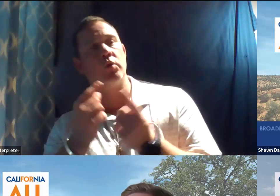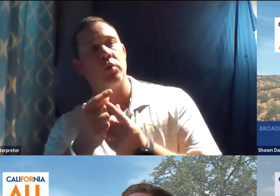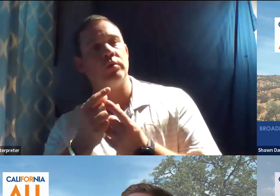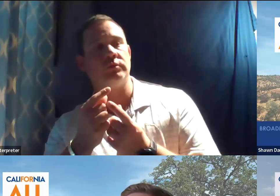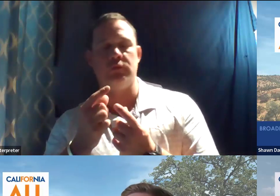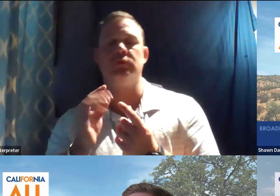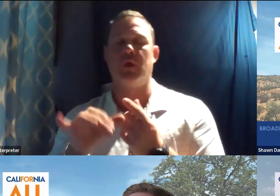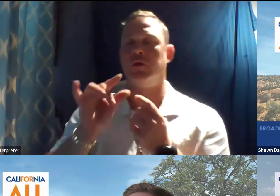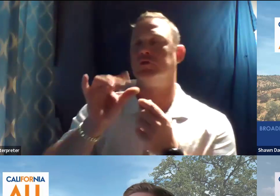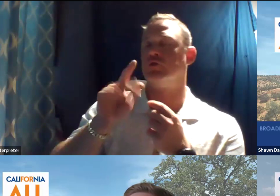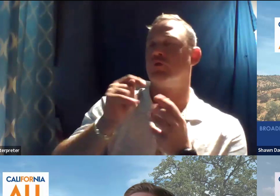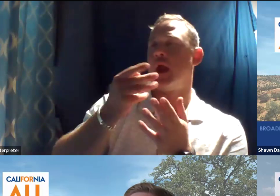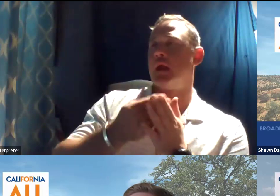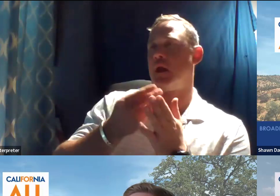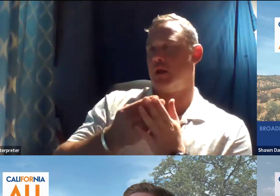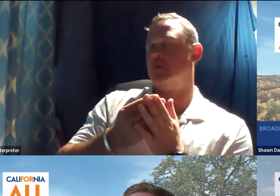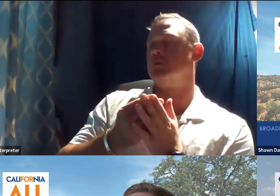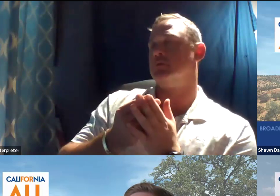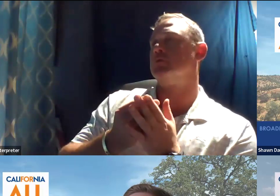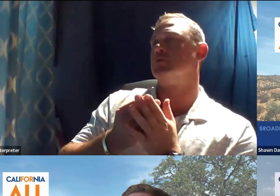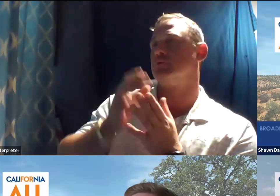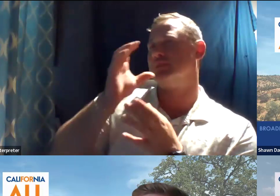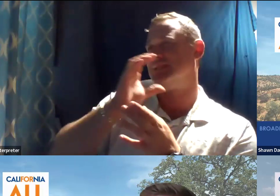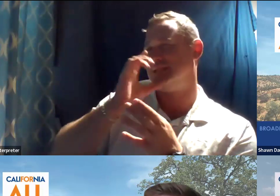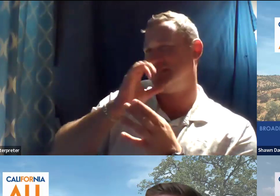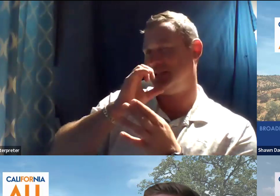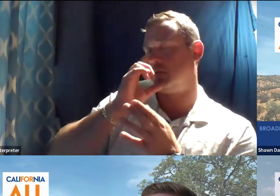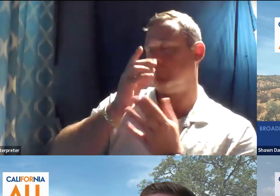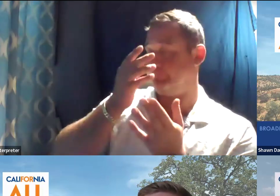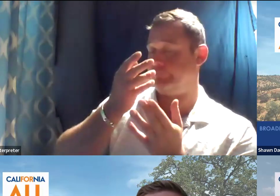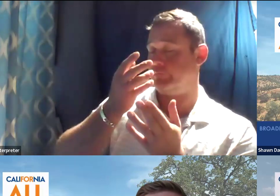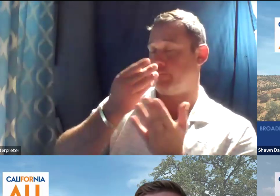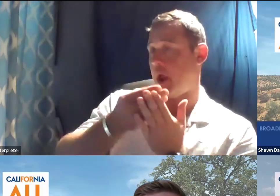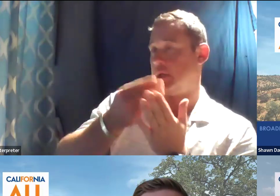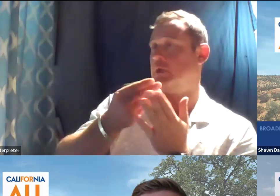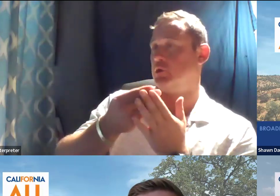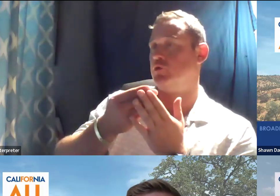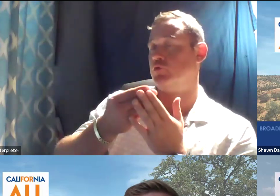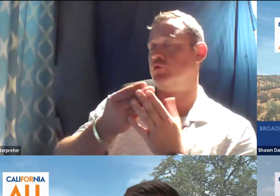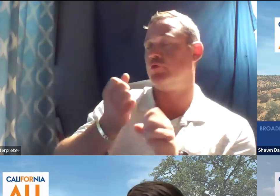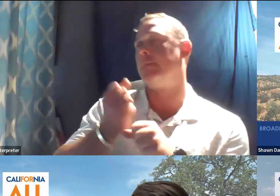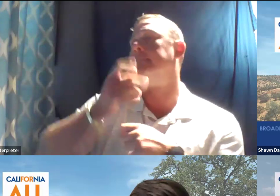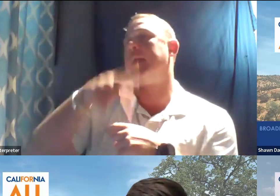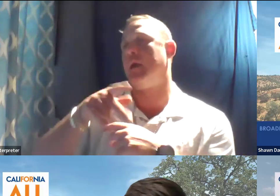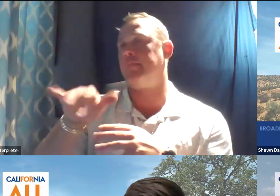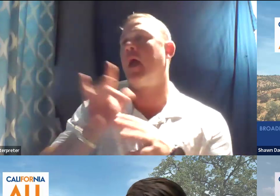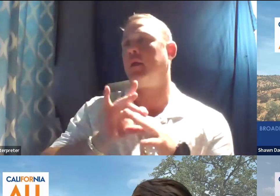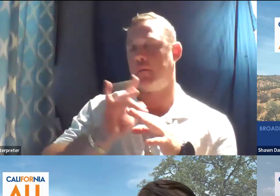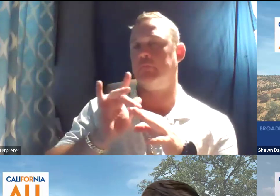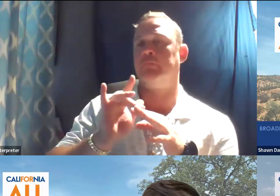competitive grant dollars to seek funding to make up that gap and to